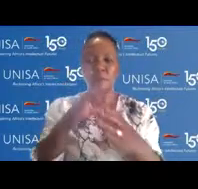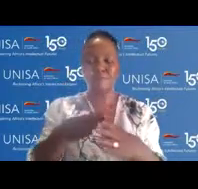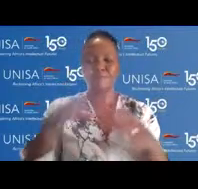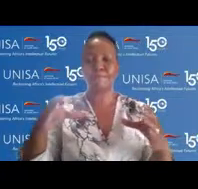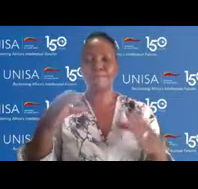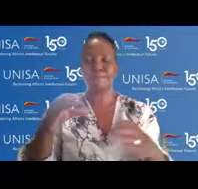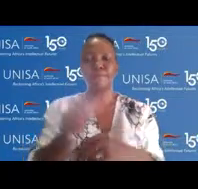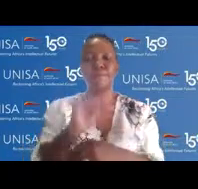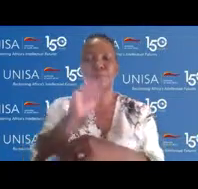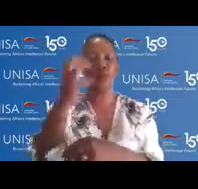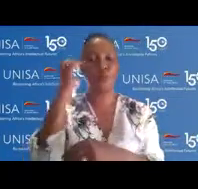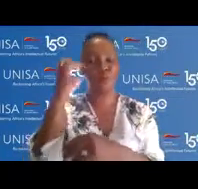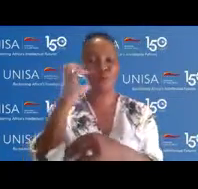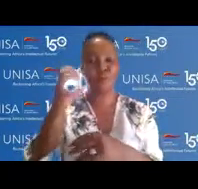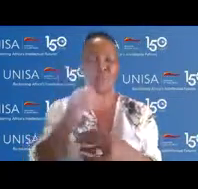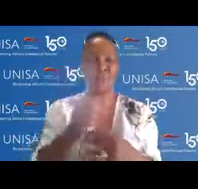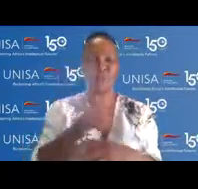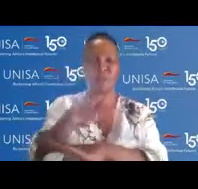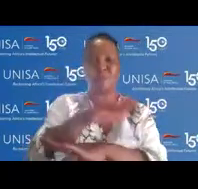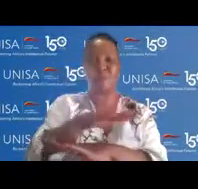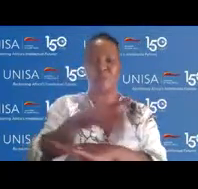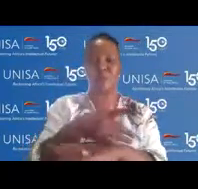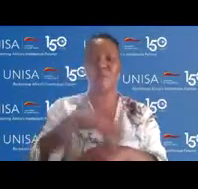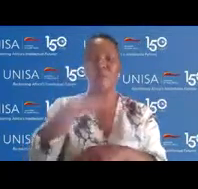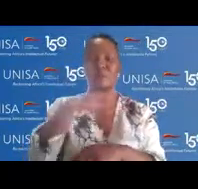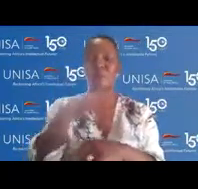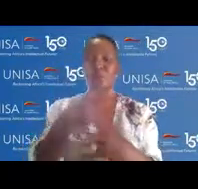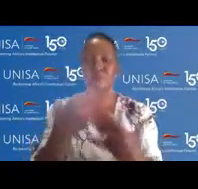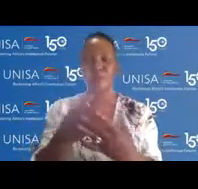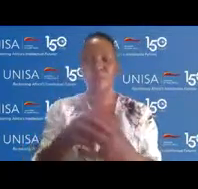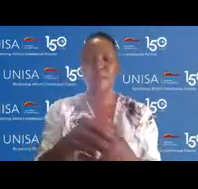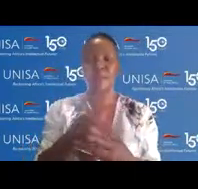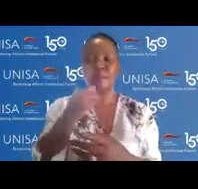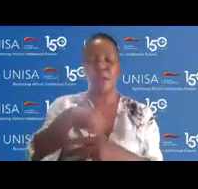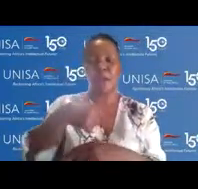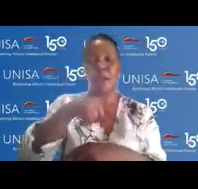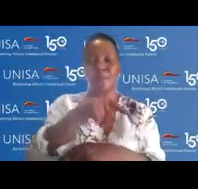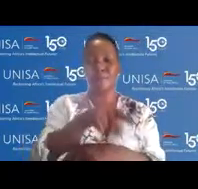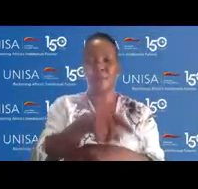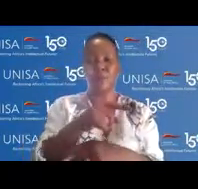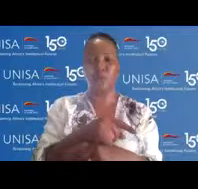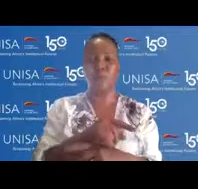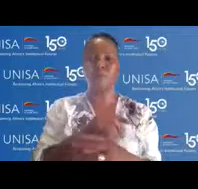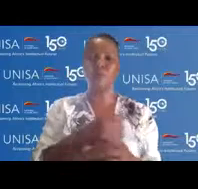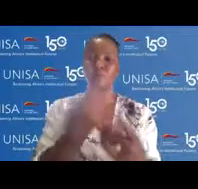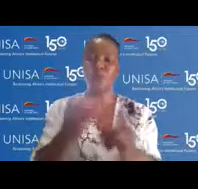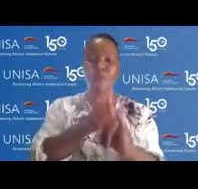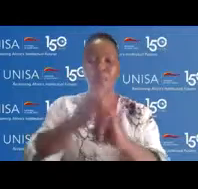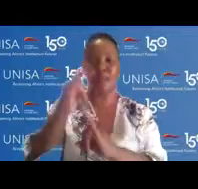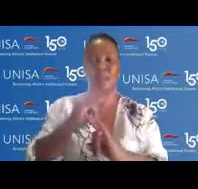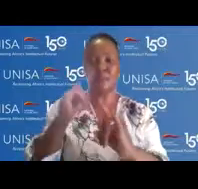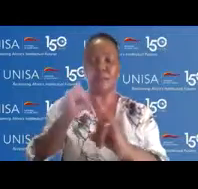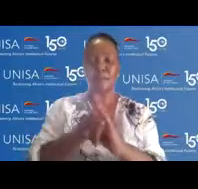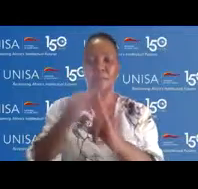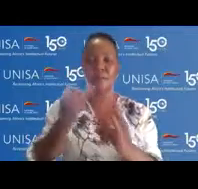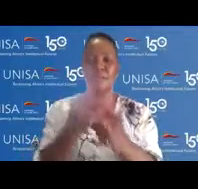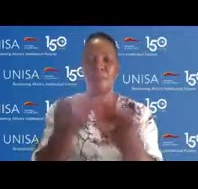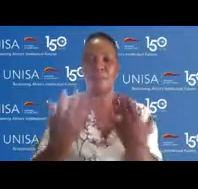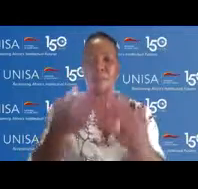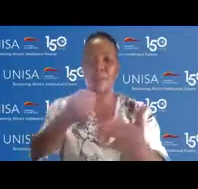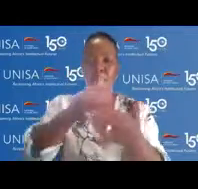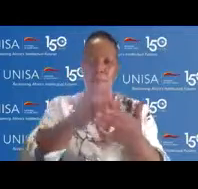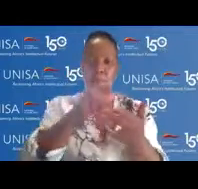let us know in the chat if that's indeed something that you've learned that you actually can apply directly from yesterday's